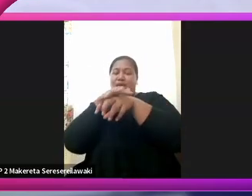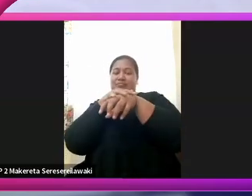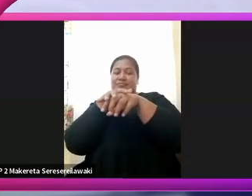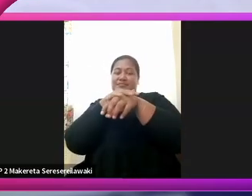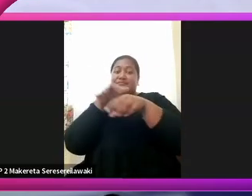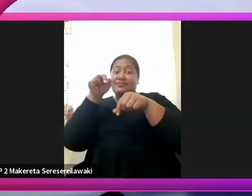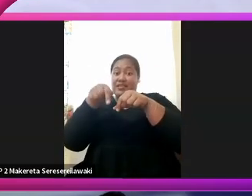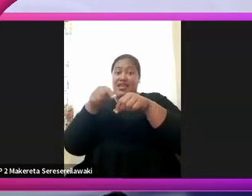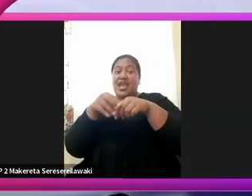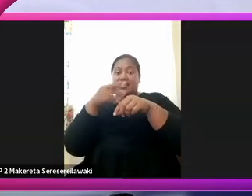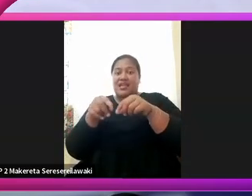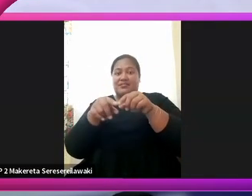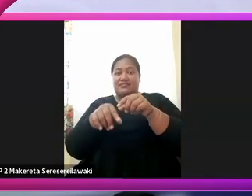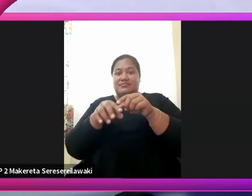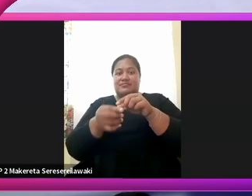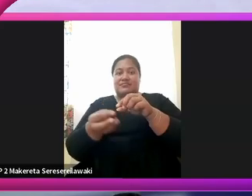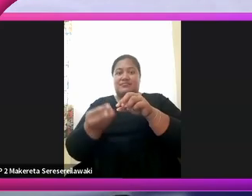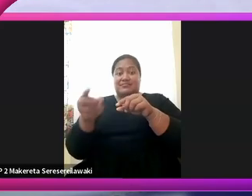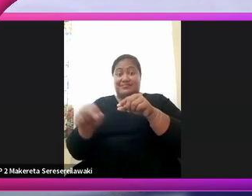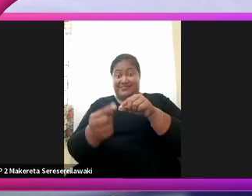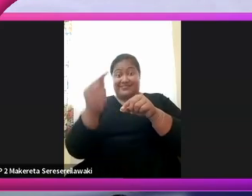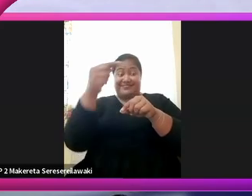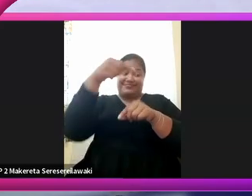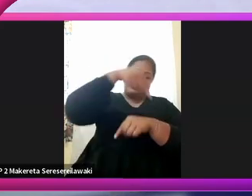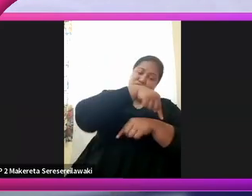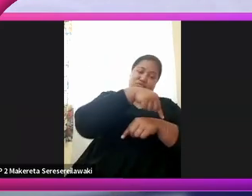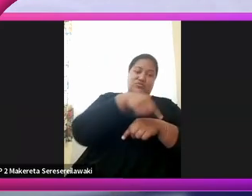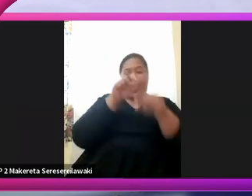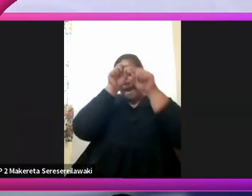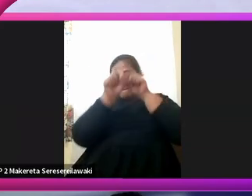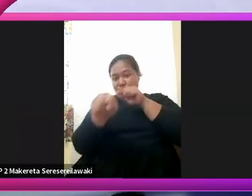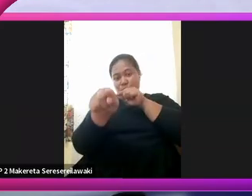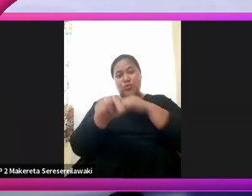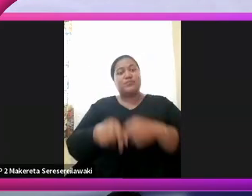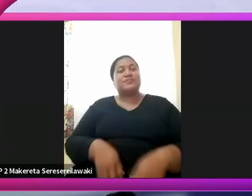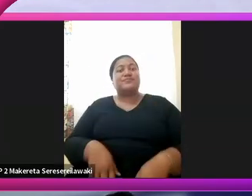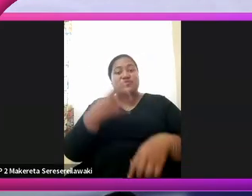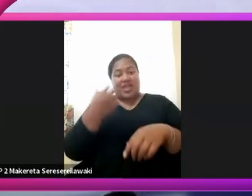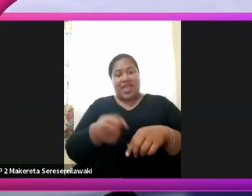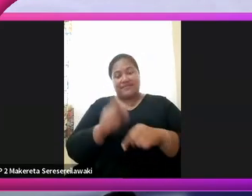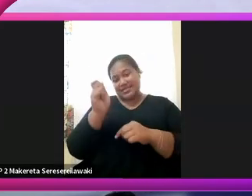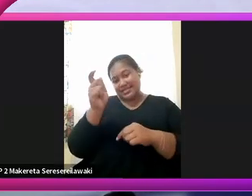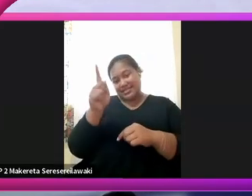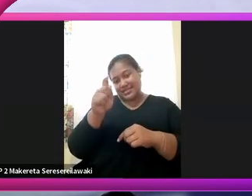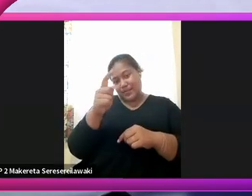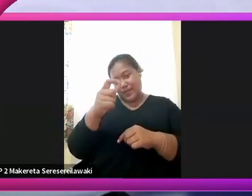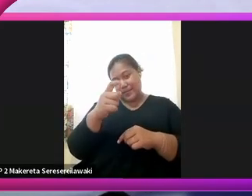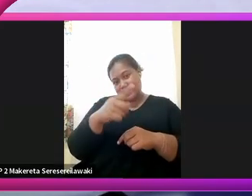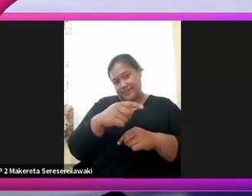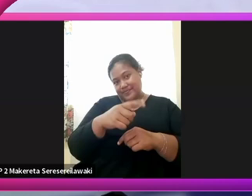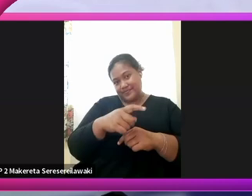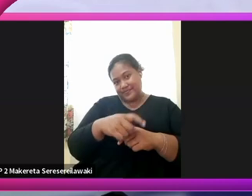and then come out through the penis. So they produce sperm. Let's say sperm all